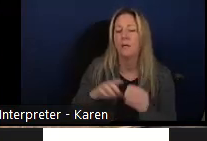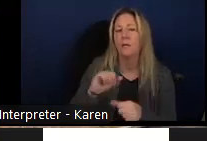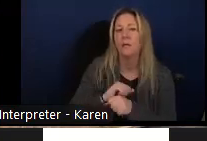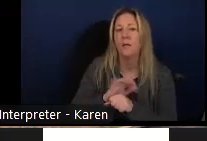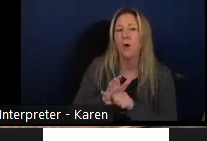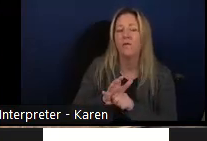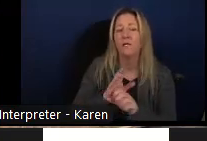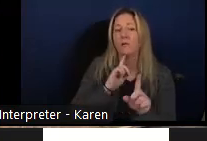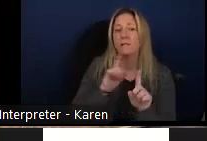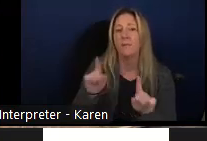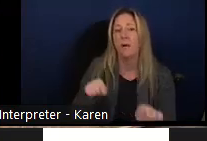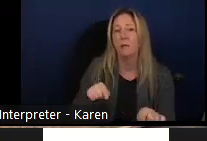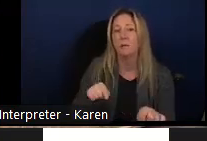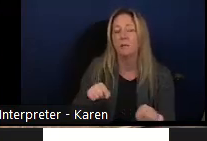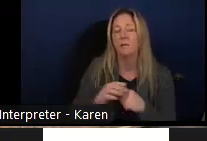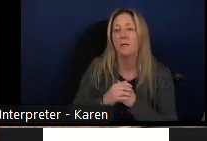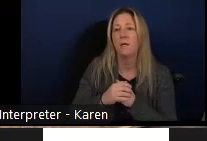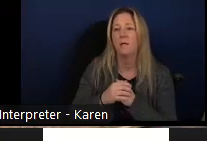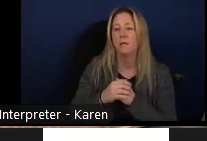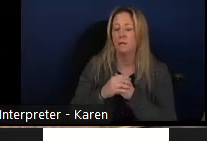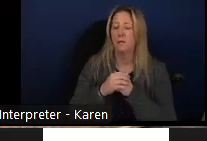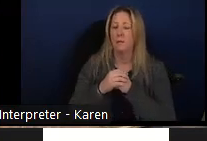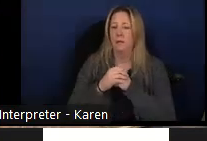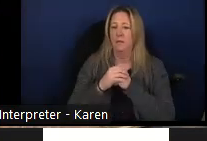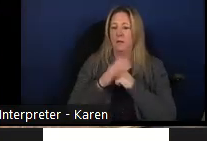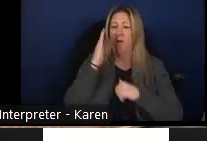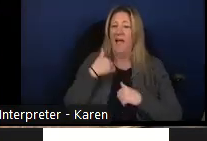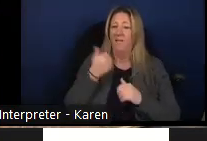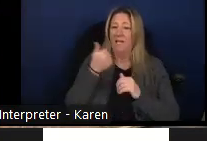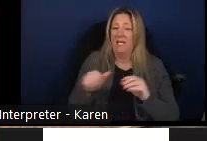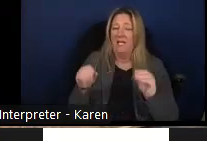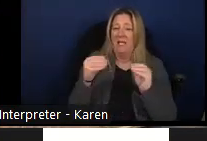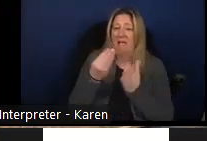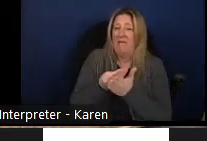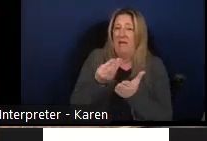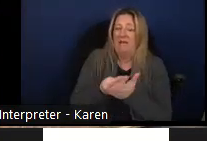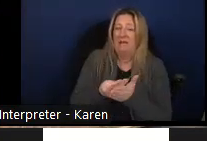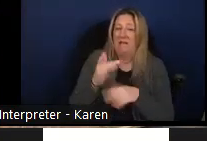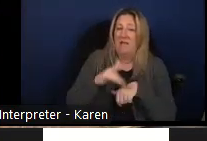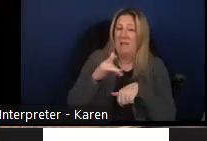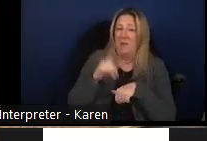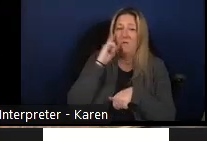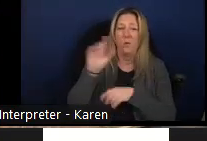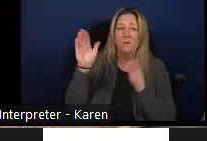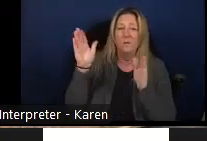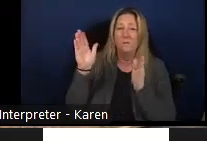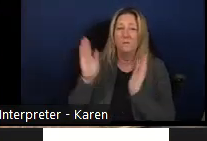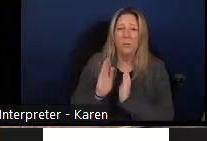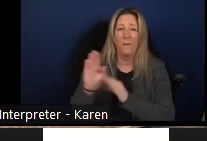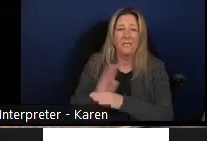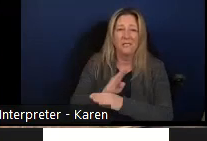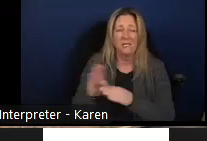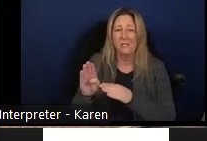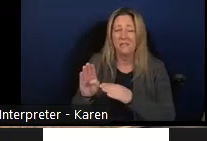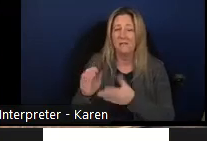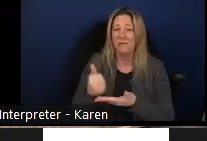COVID-19 response. Are there going to be any more funds available to small businesses to help